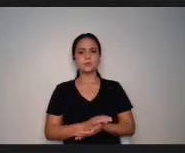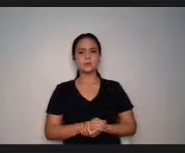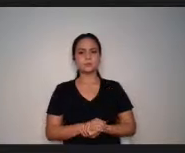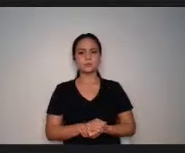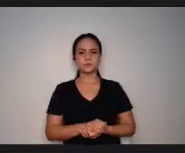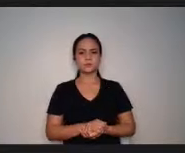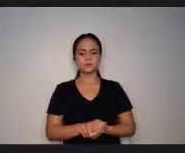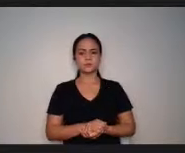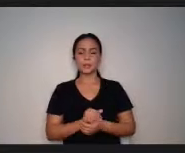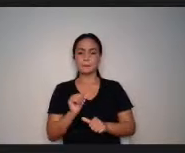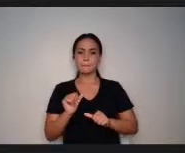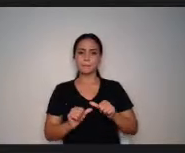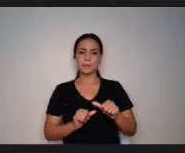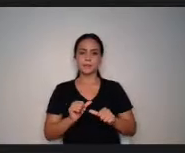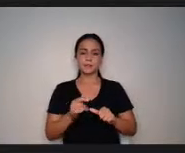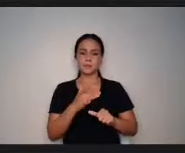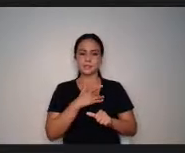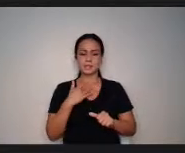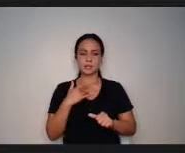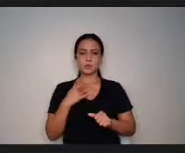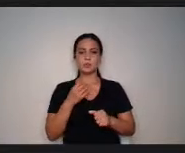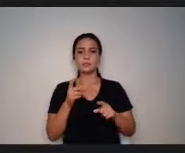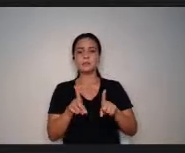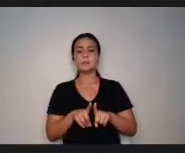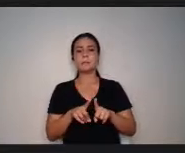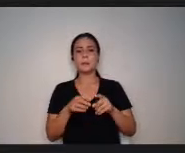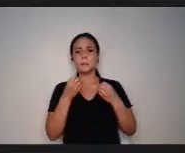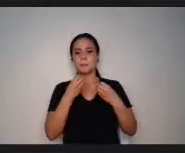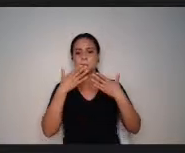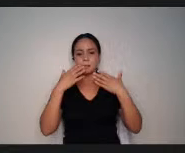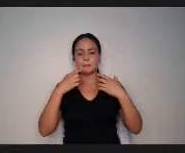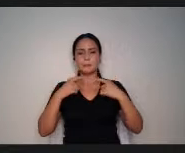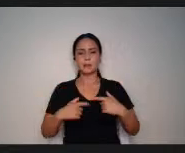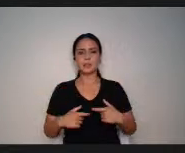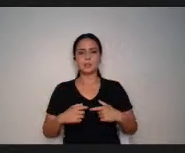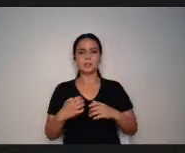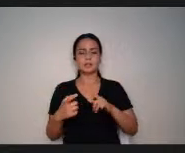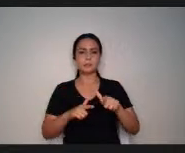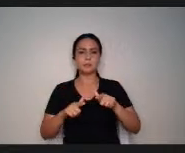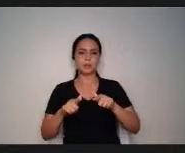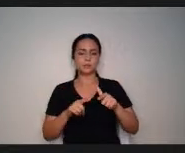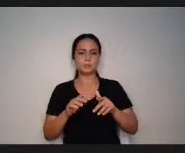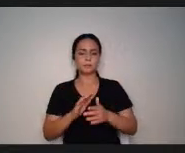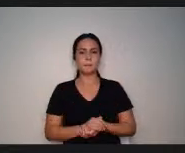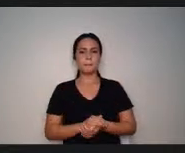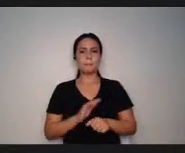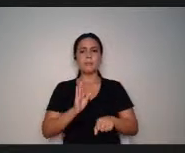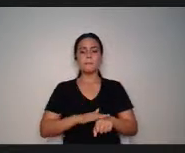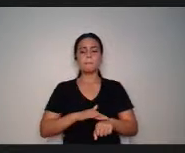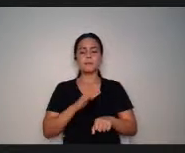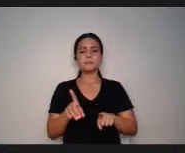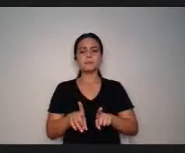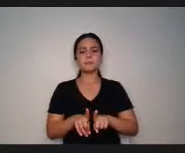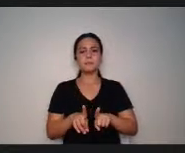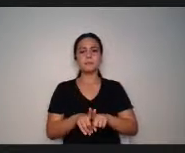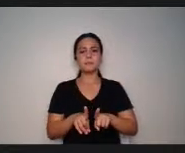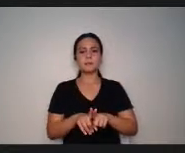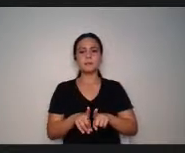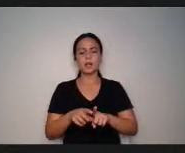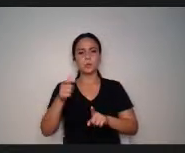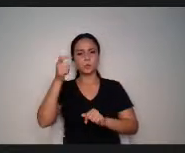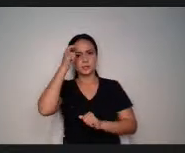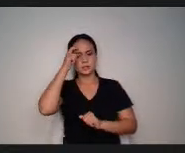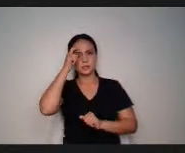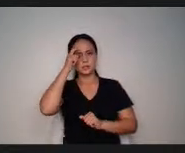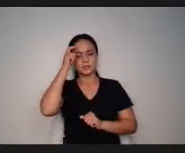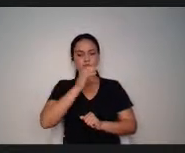then, public health campaigns, raising awareness, and I'll talk briefly about our Healthy Work campaign and why we think that raising awareness about the